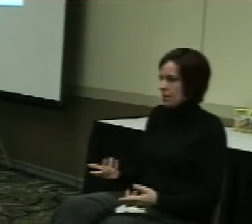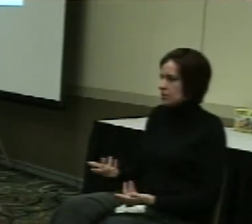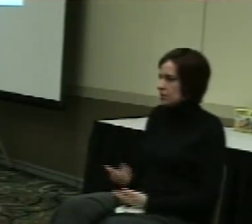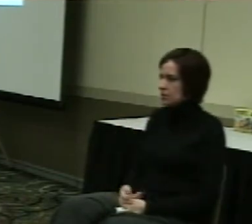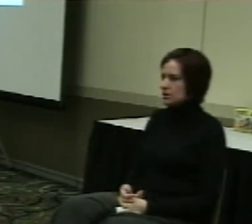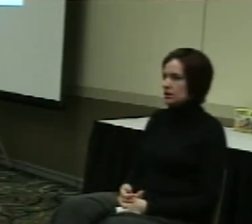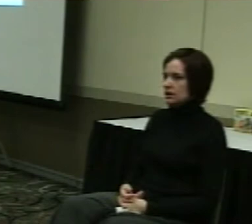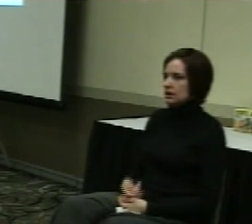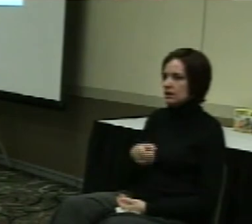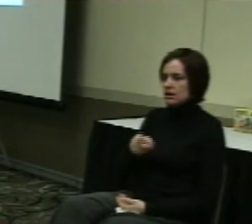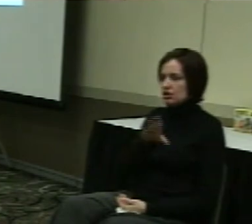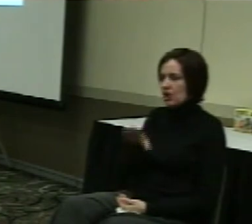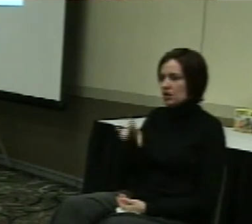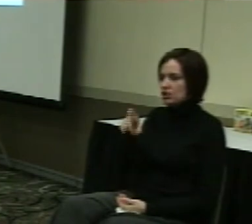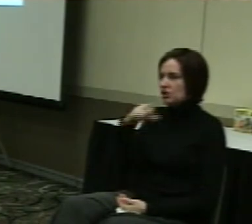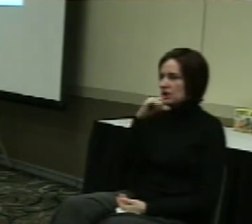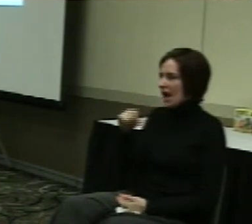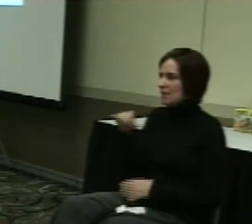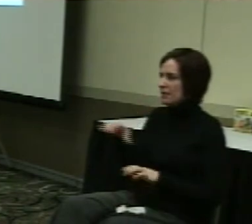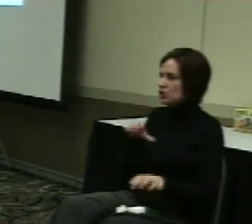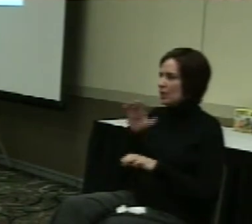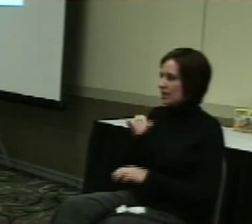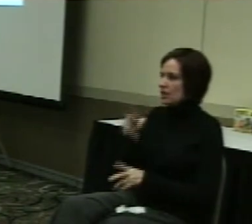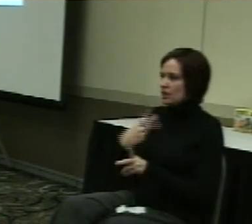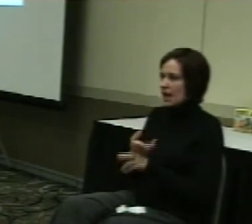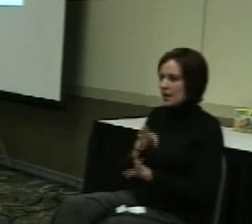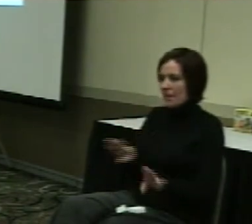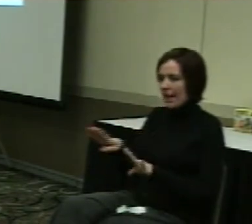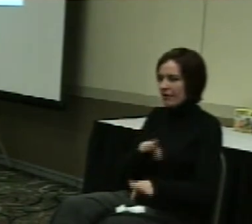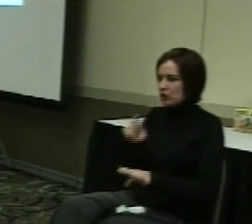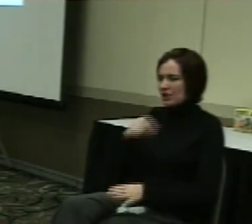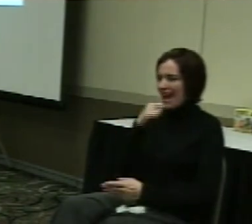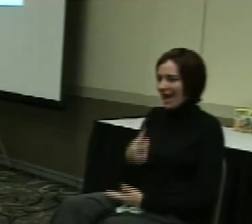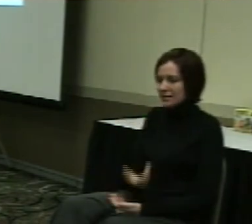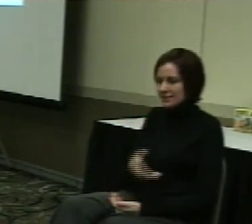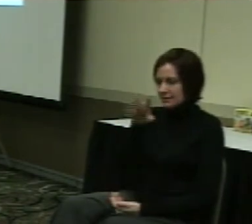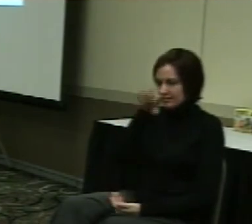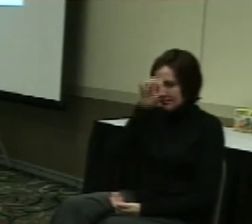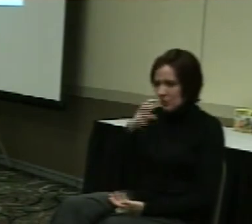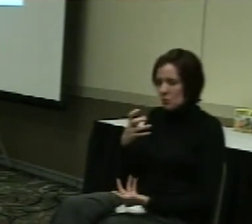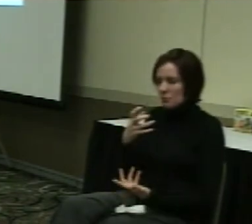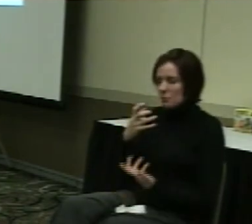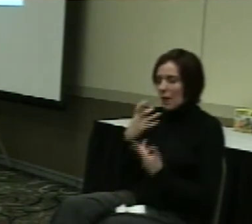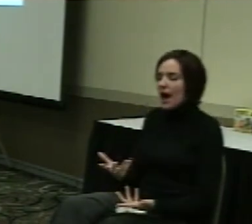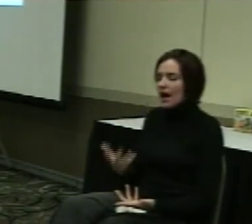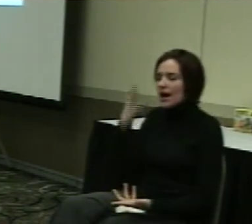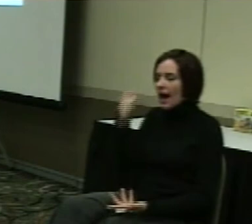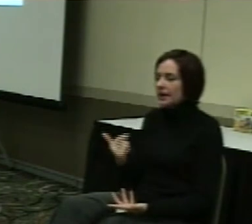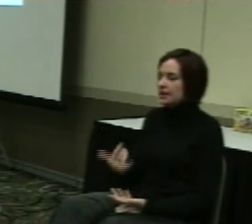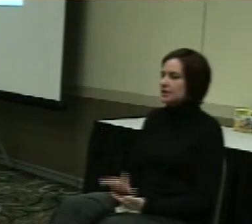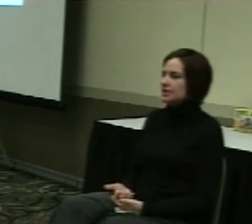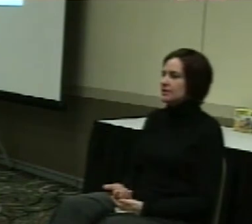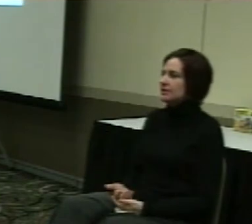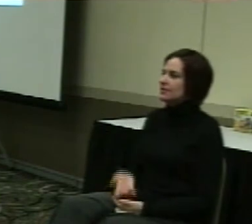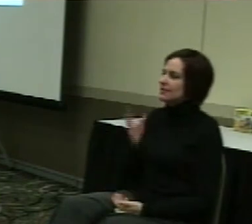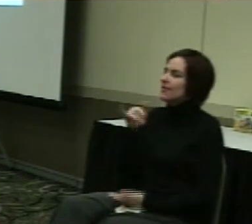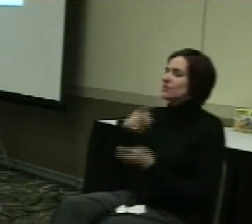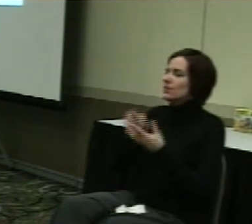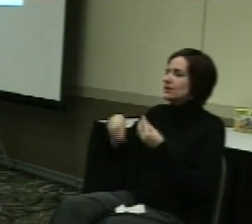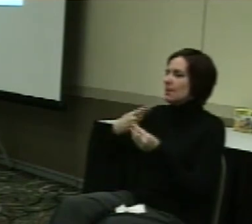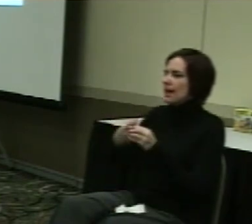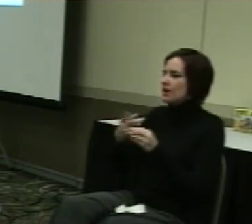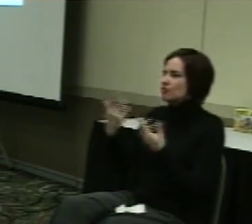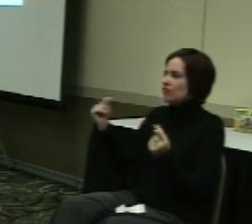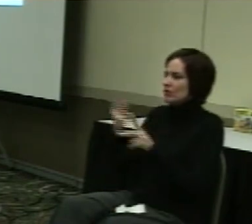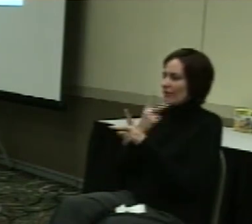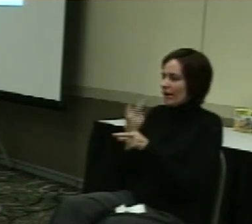This little child shouldn't be doing the kinds of things she's doing. And why is she? So that's what this is all about.